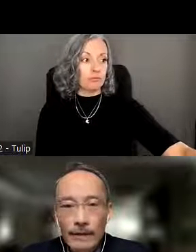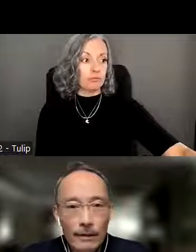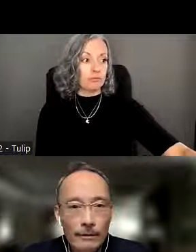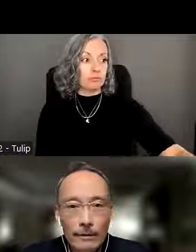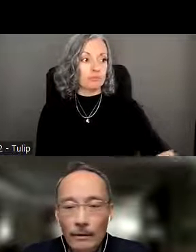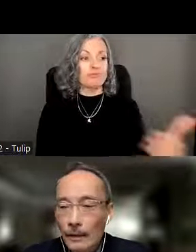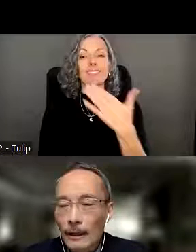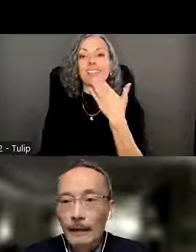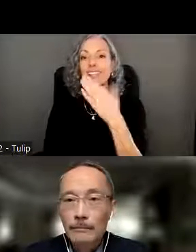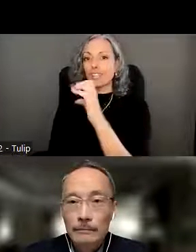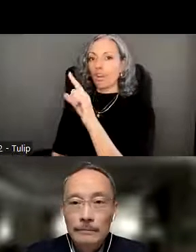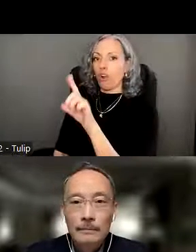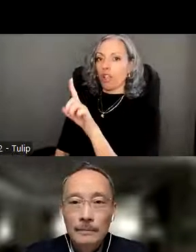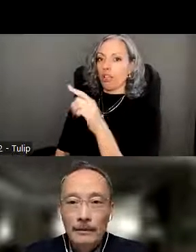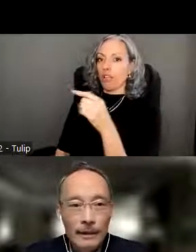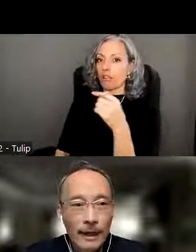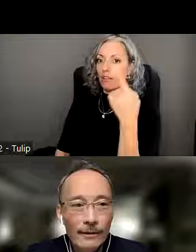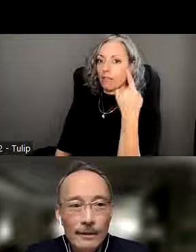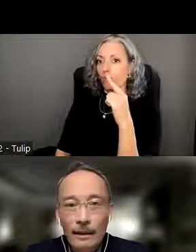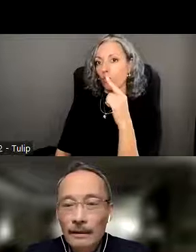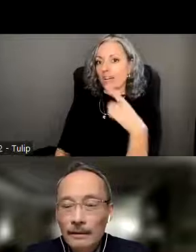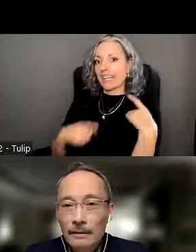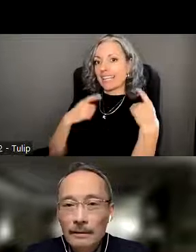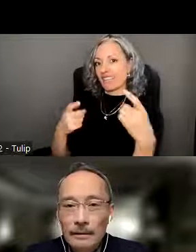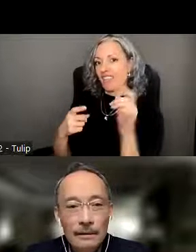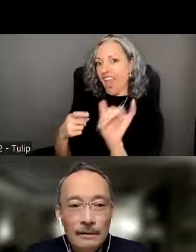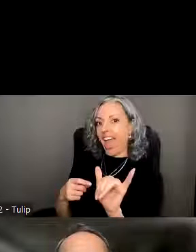Thank you, Carol, for giving that